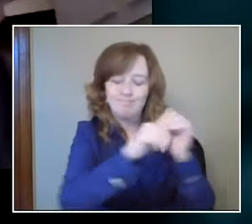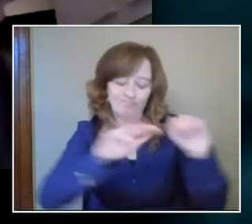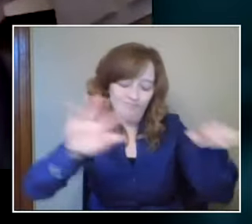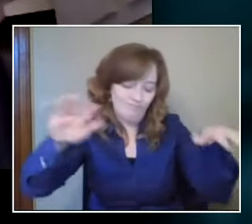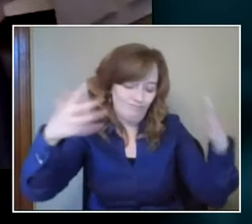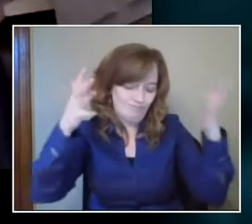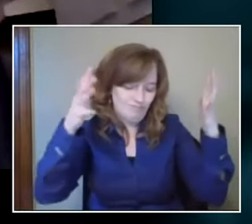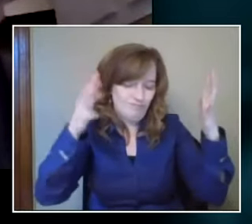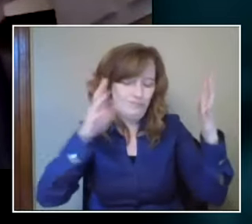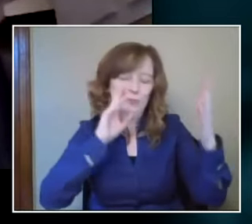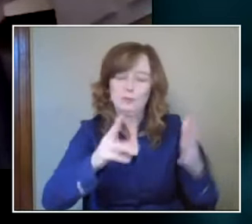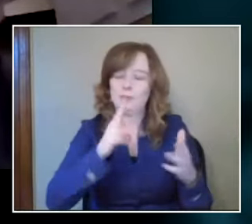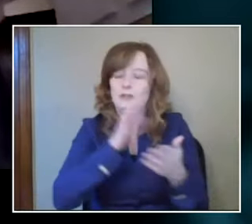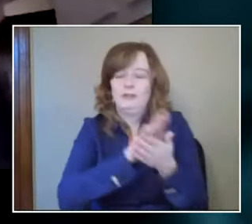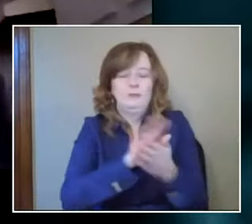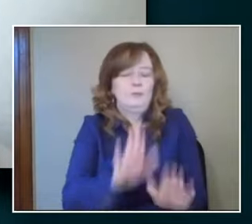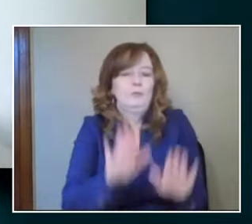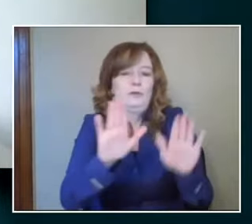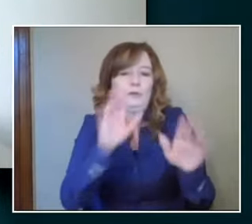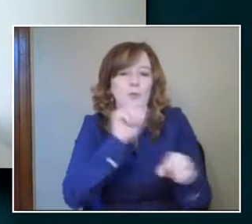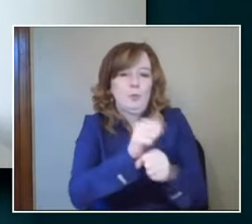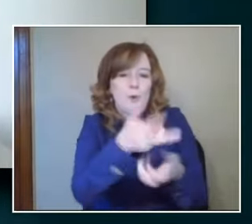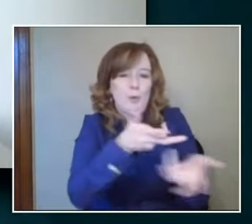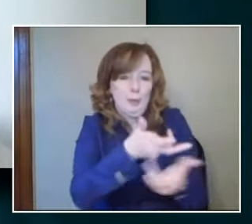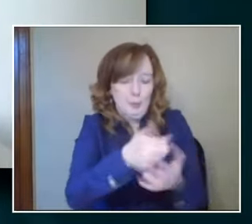with you. Thank you.